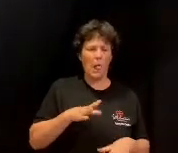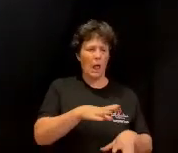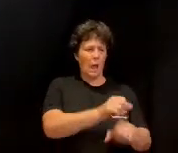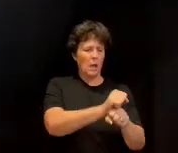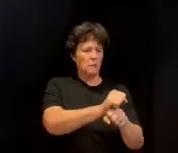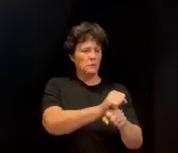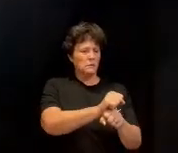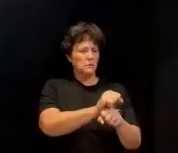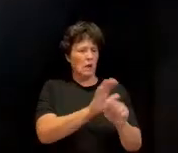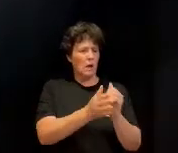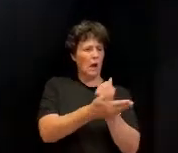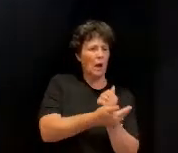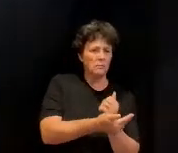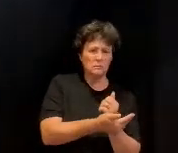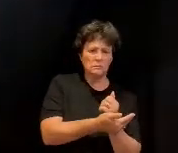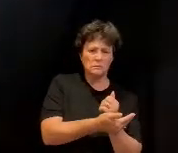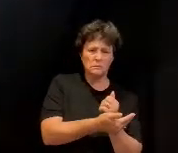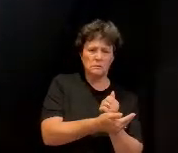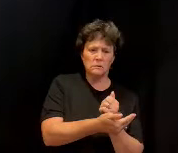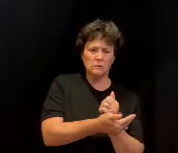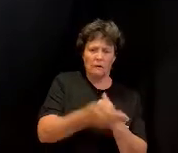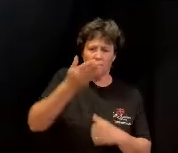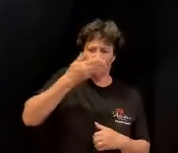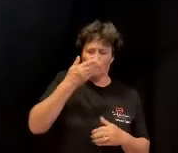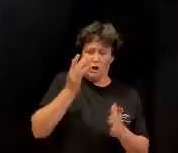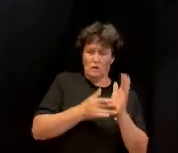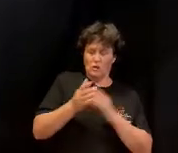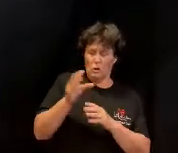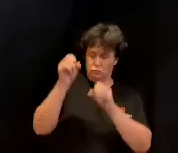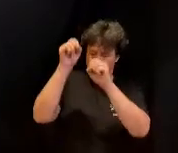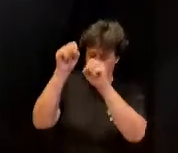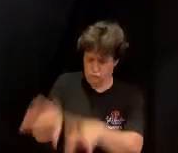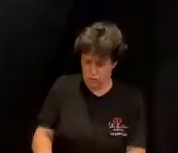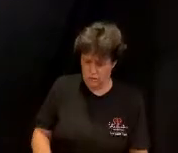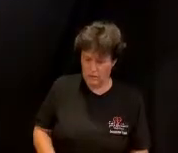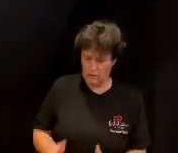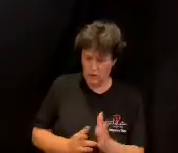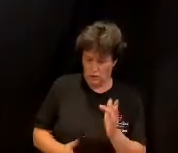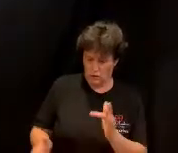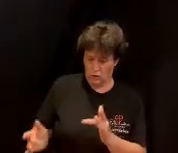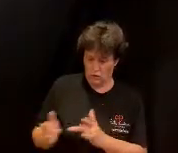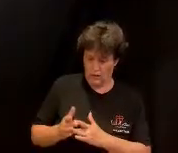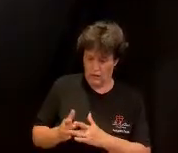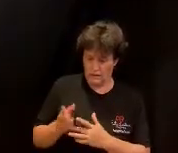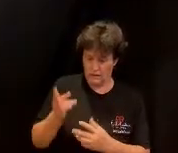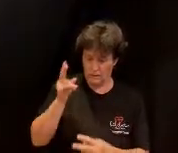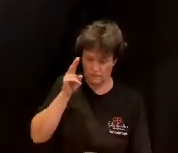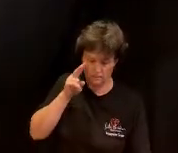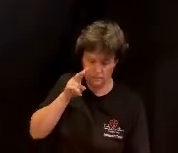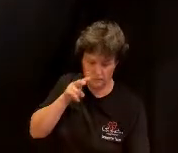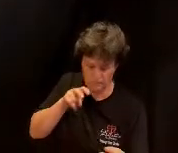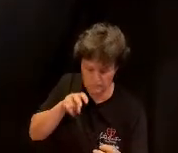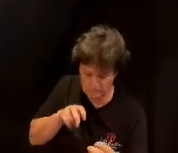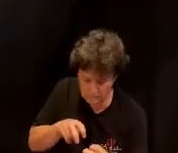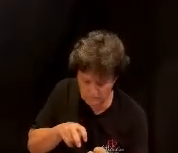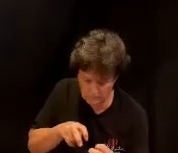down naked. And Jesus gets down in her face.